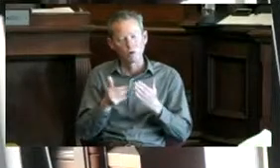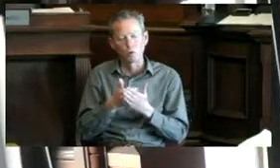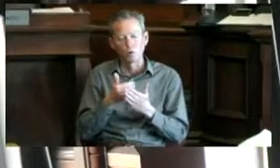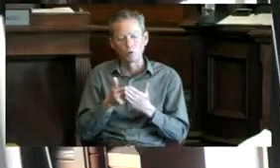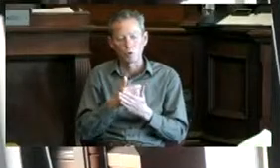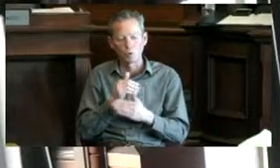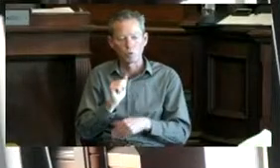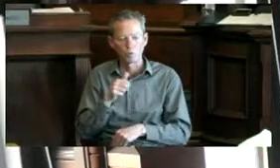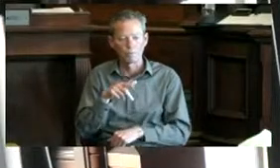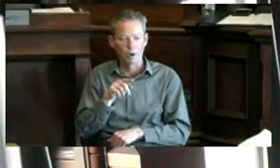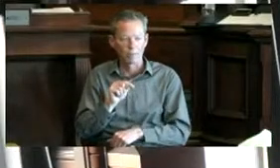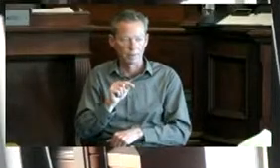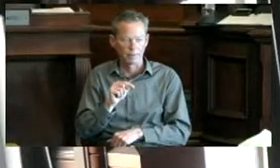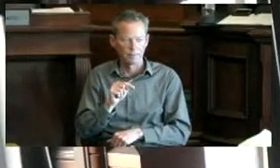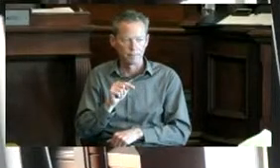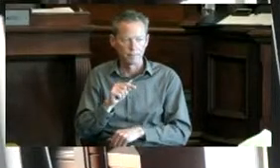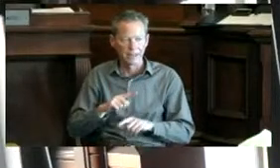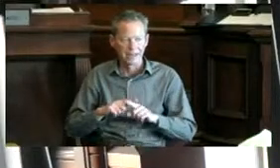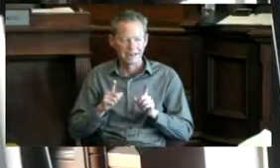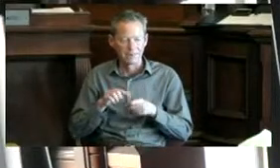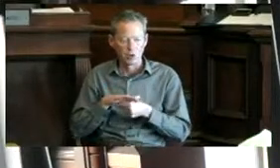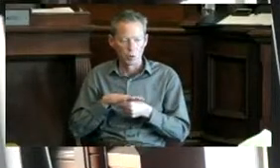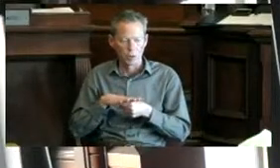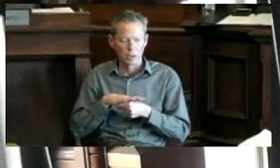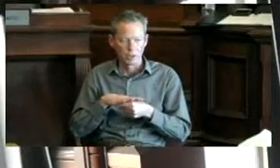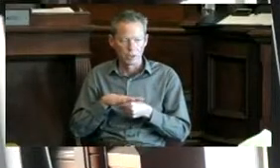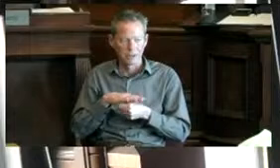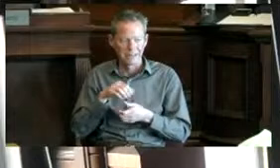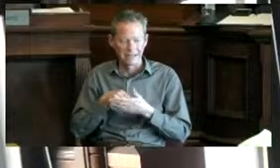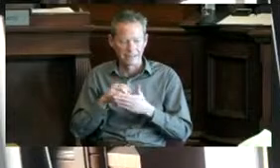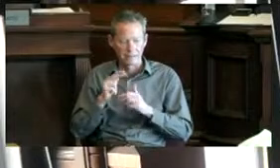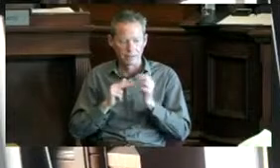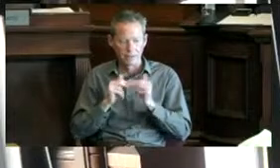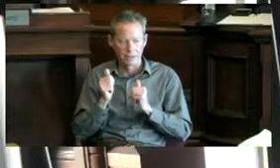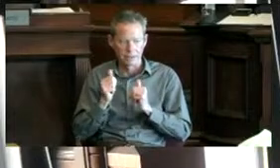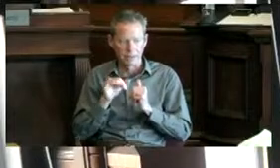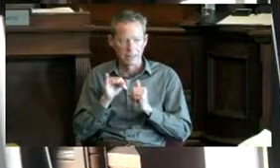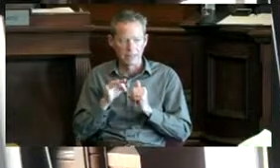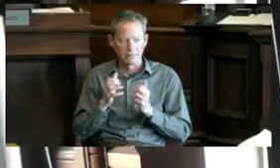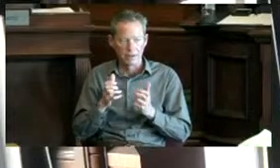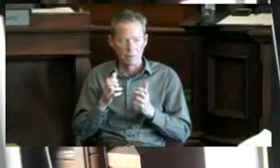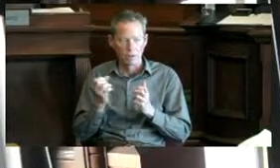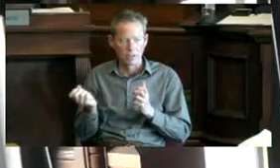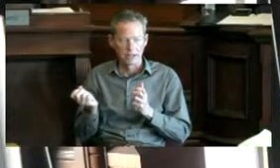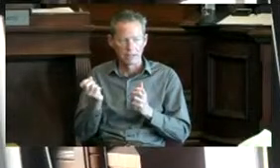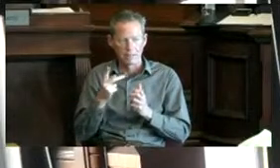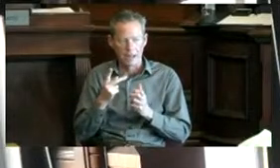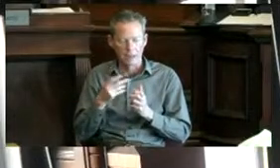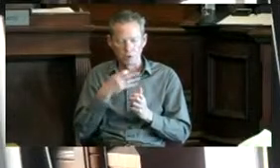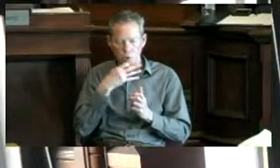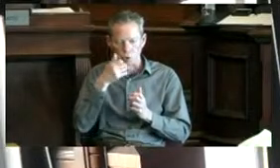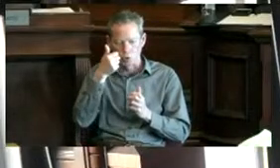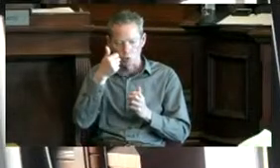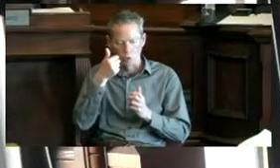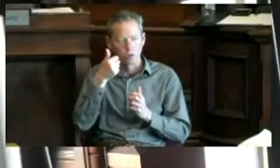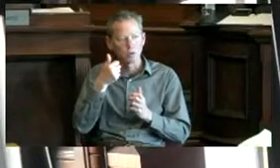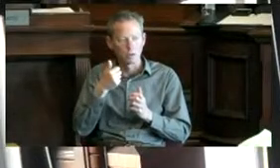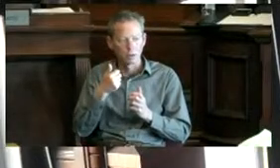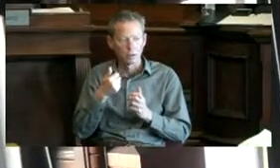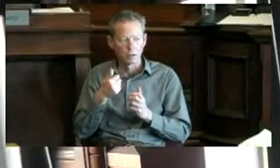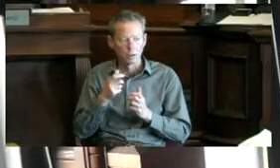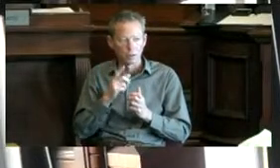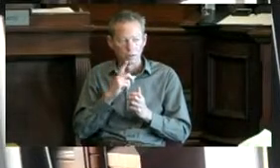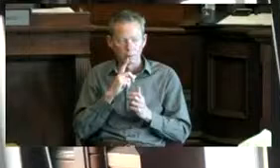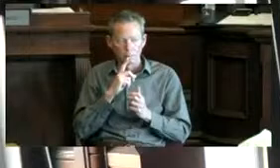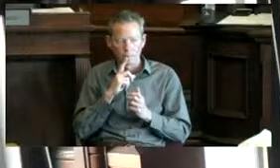unit at a different location in the building if they want to get back in sooner. So there is